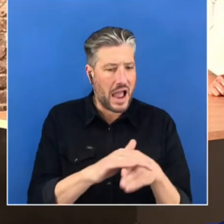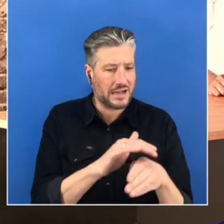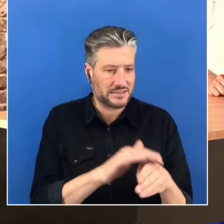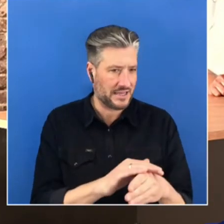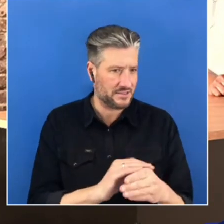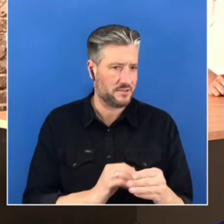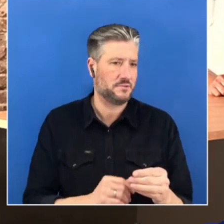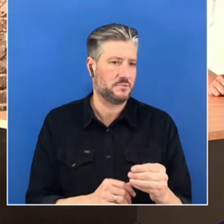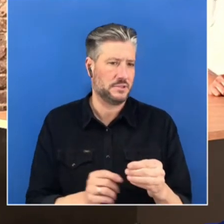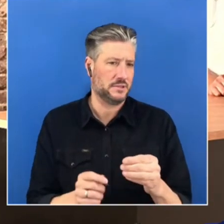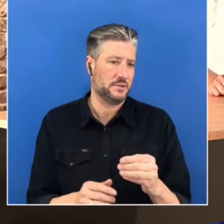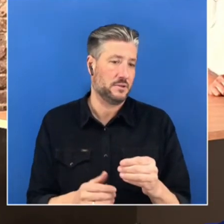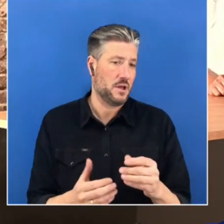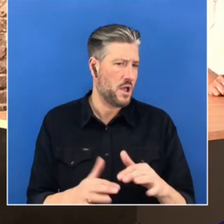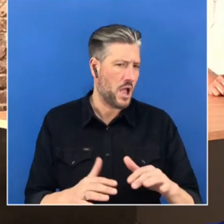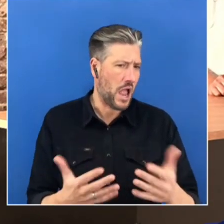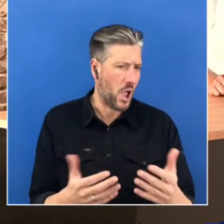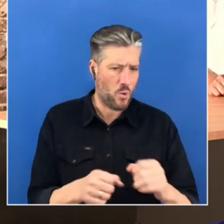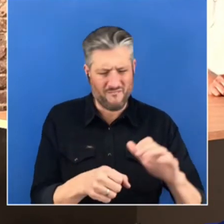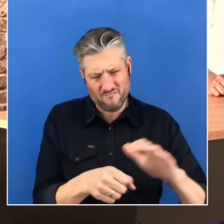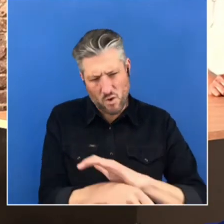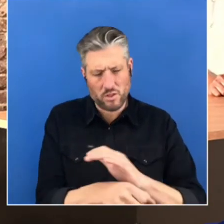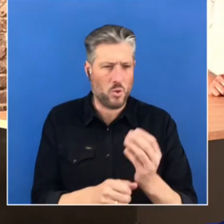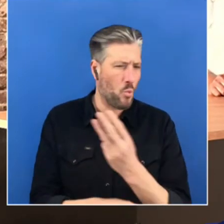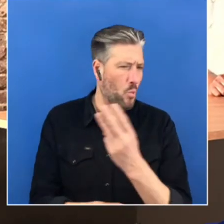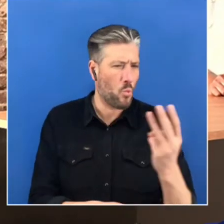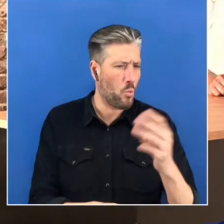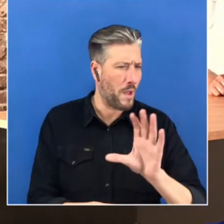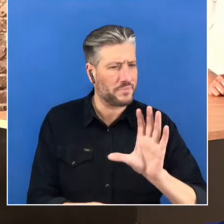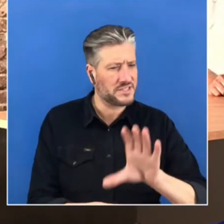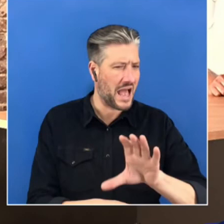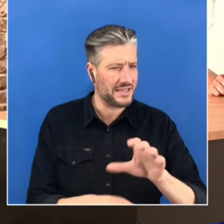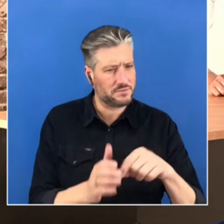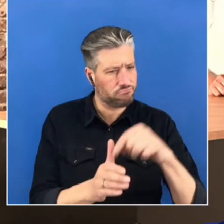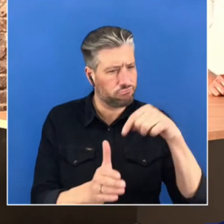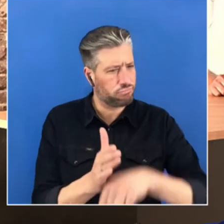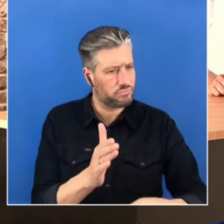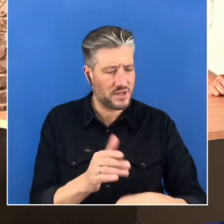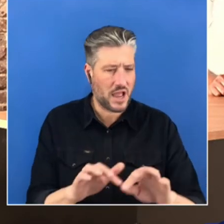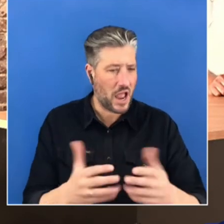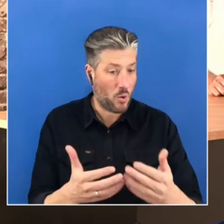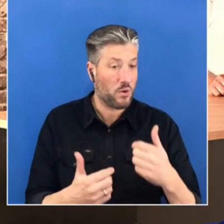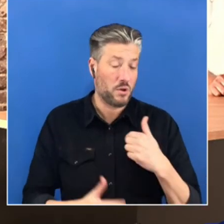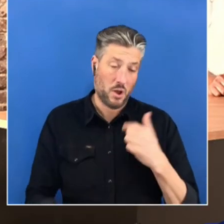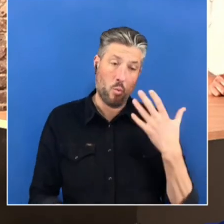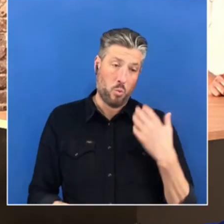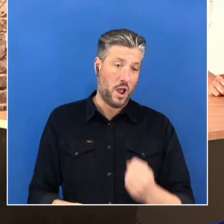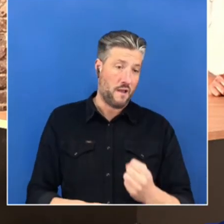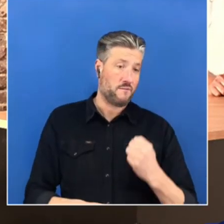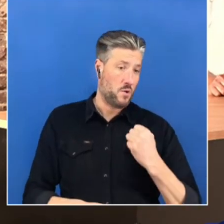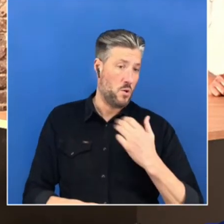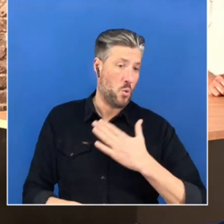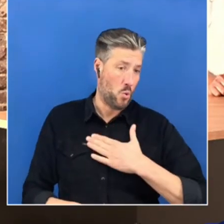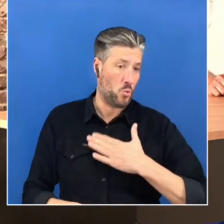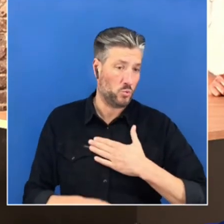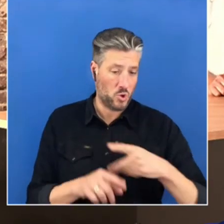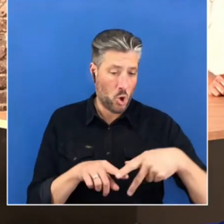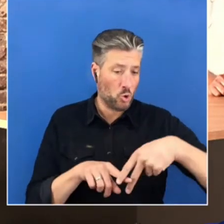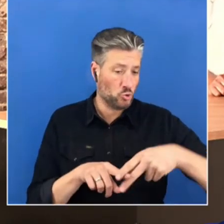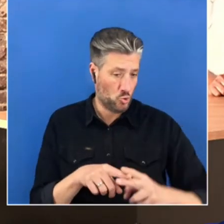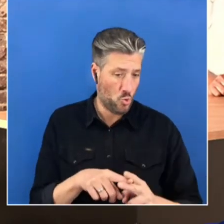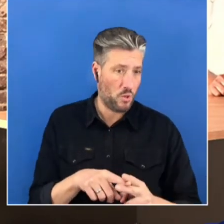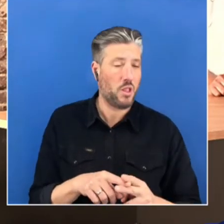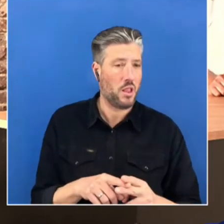Yeah, so we've actually built an internal tool for that just runs the extension across every site, and we're looking to see how we